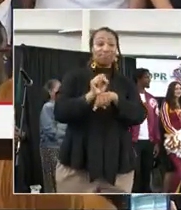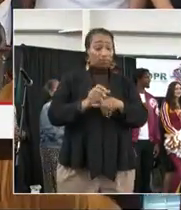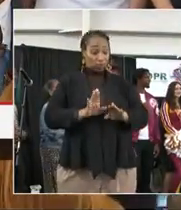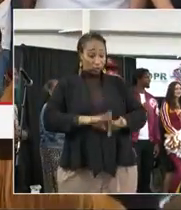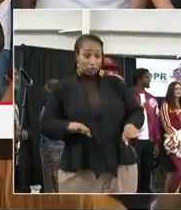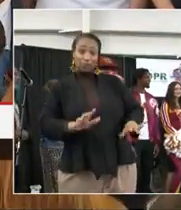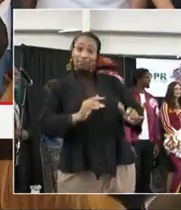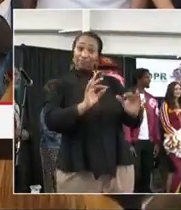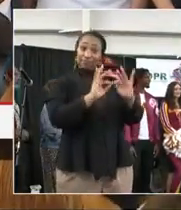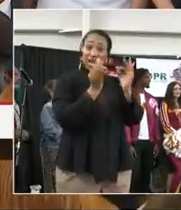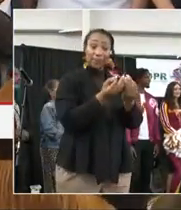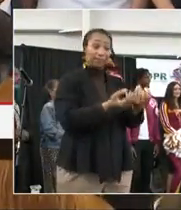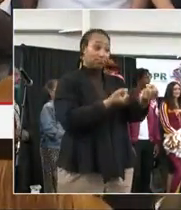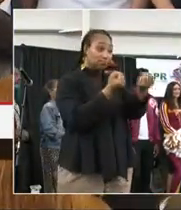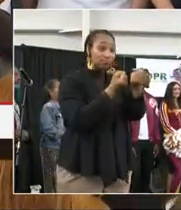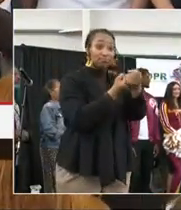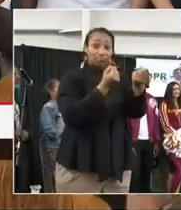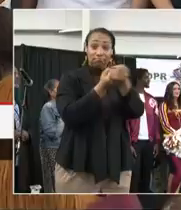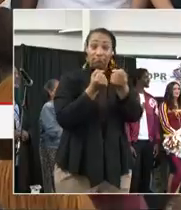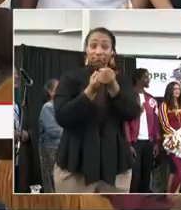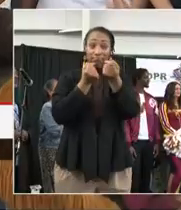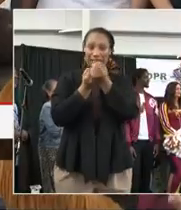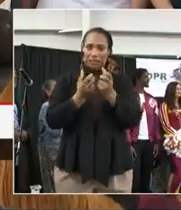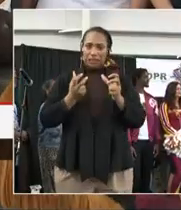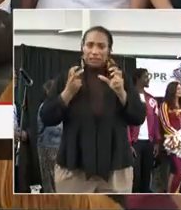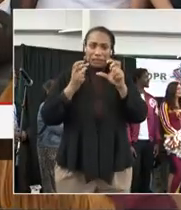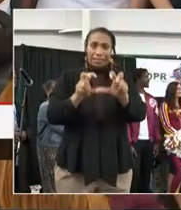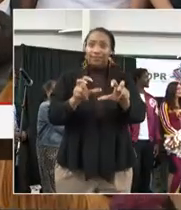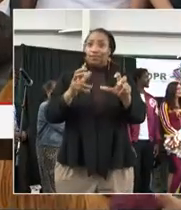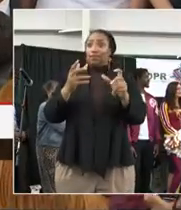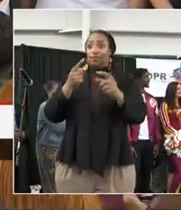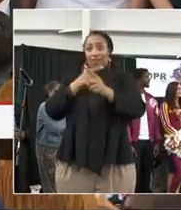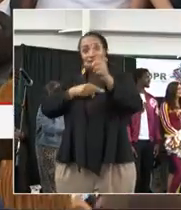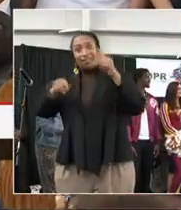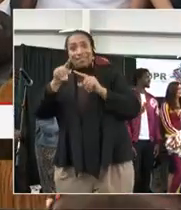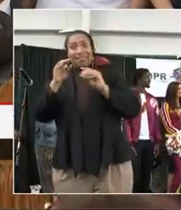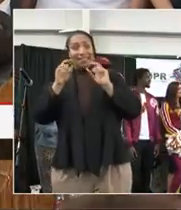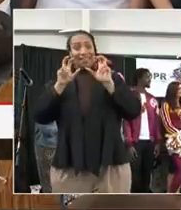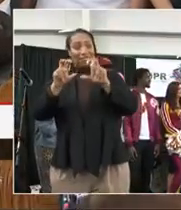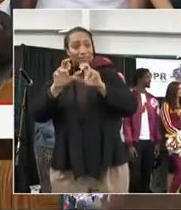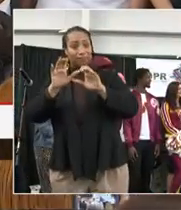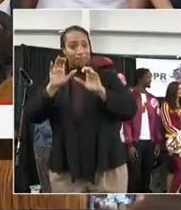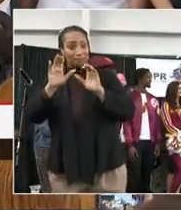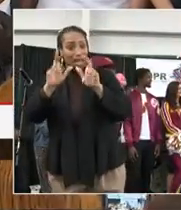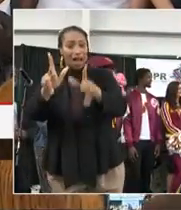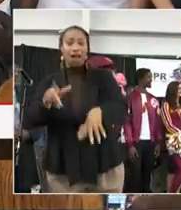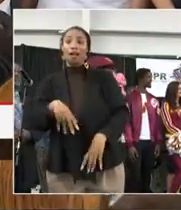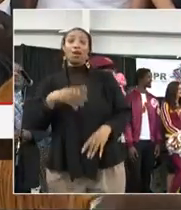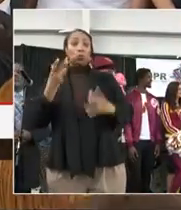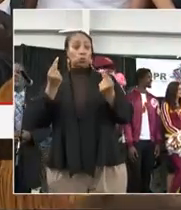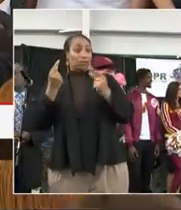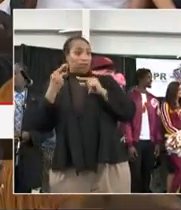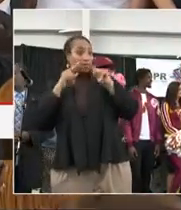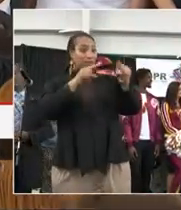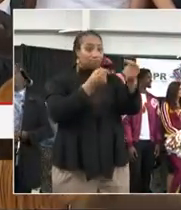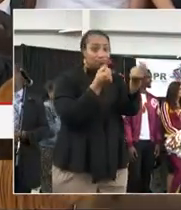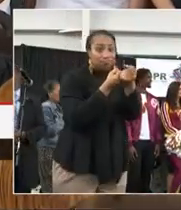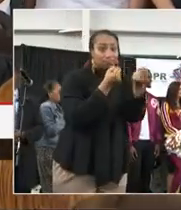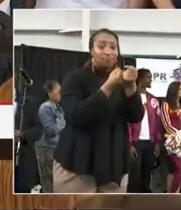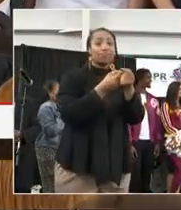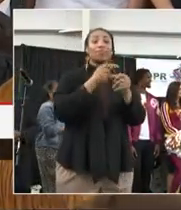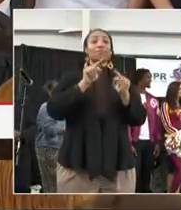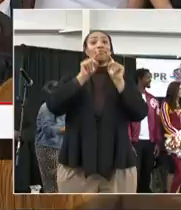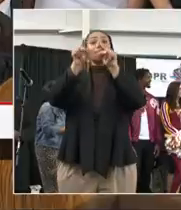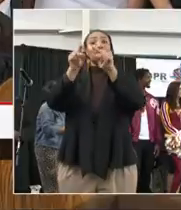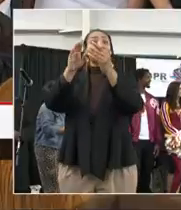better, mentor a kid, mentor an adult, take care of your neighborhood, work with the police, hold